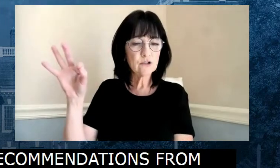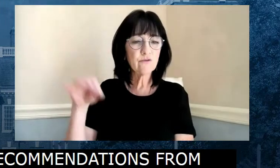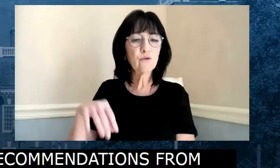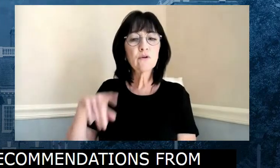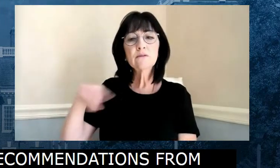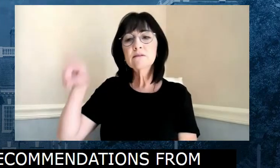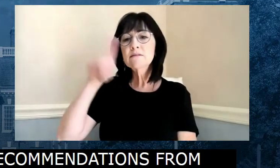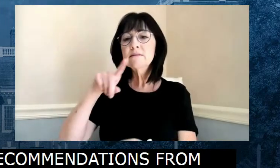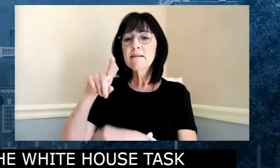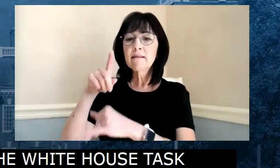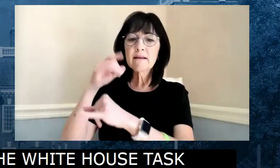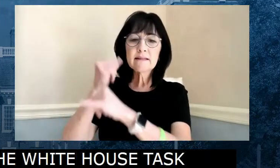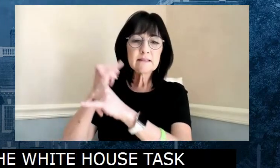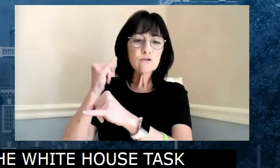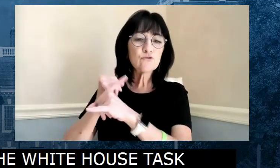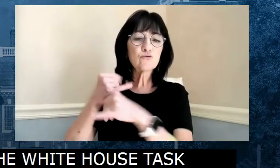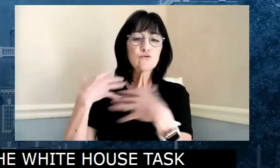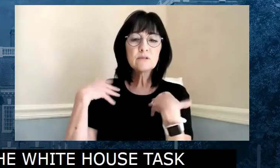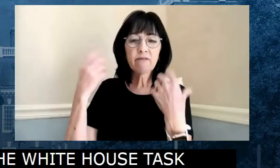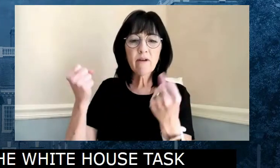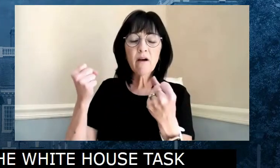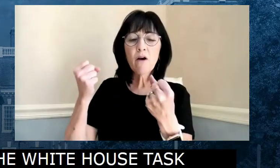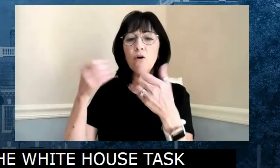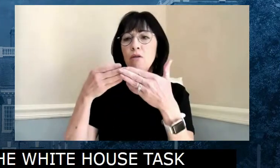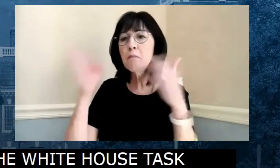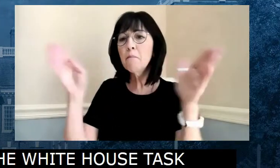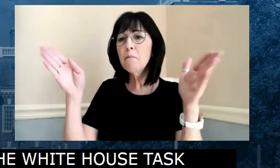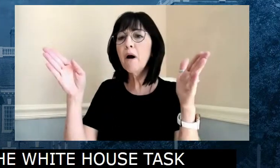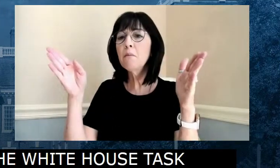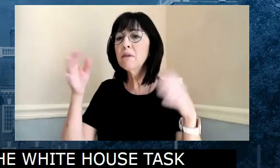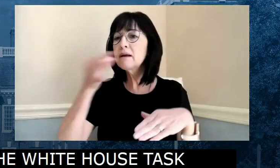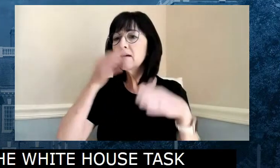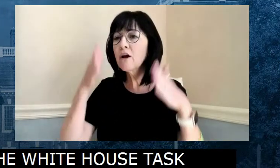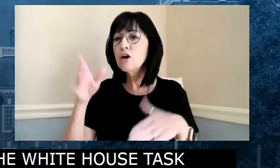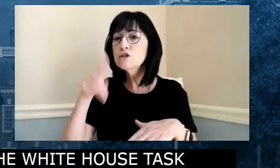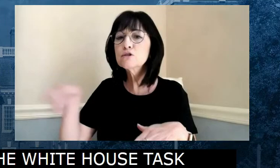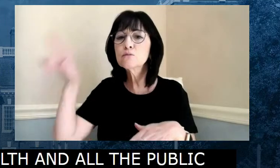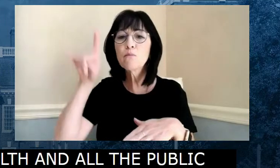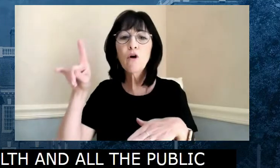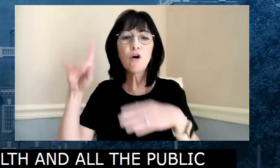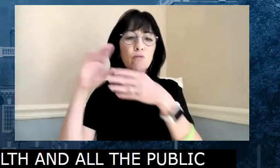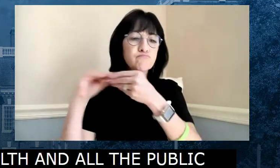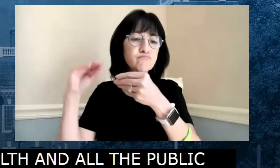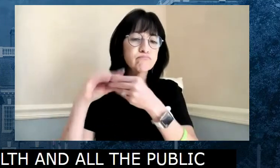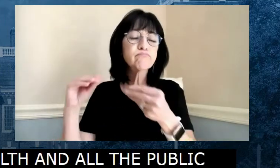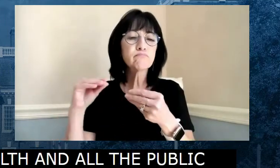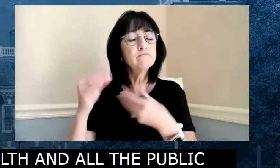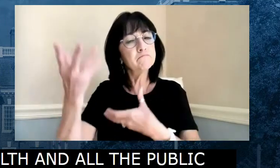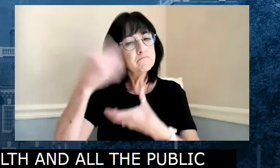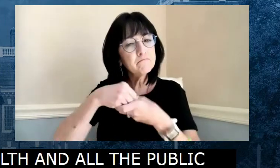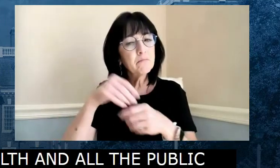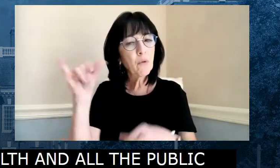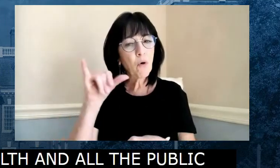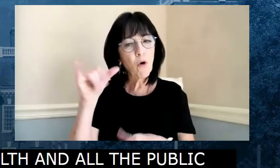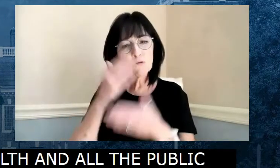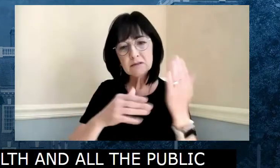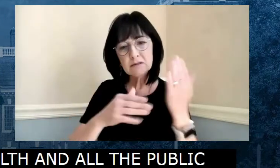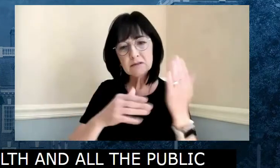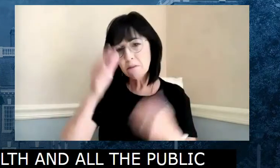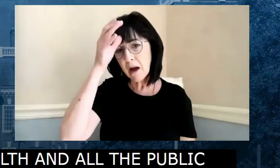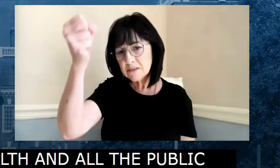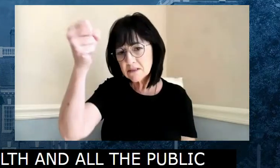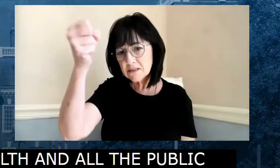Health, and all the public health experts, and translate it with a little dose of common sense and